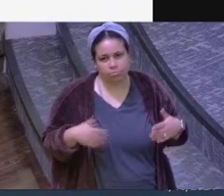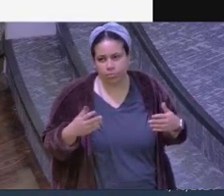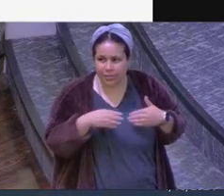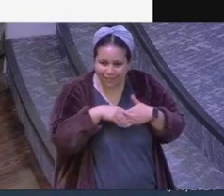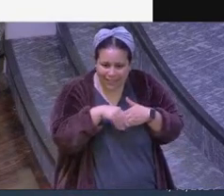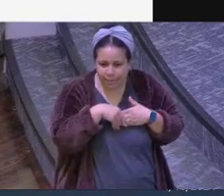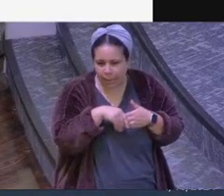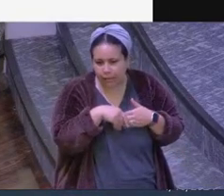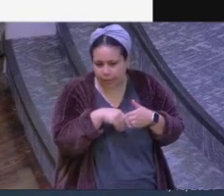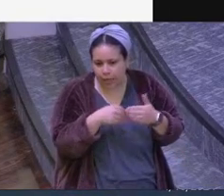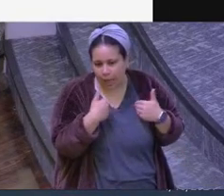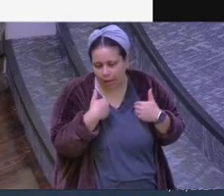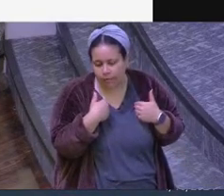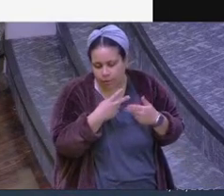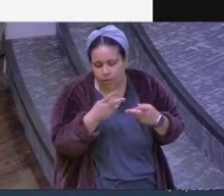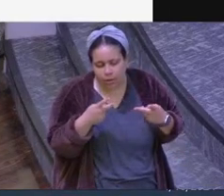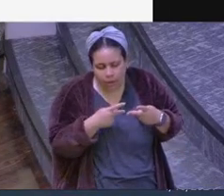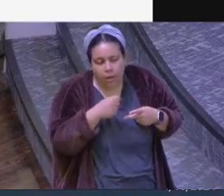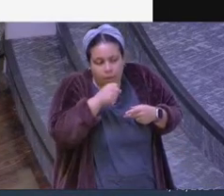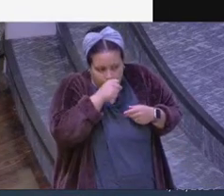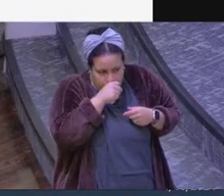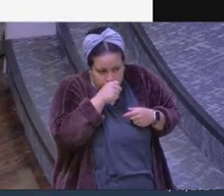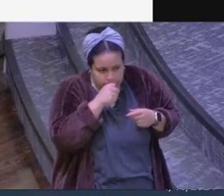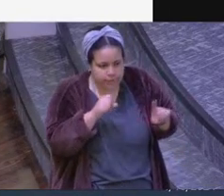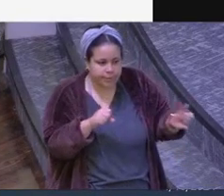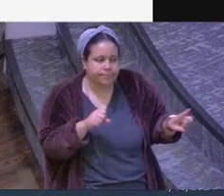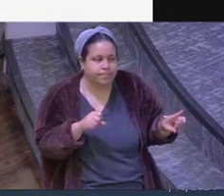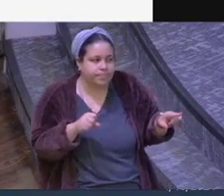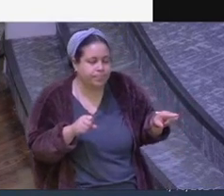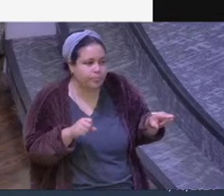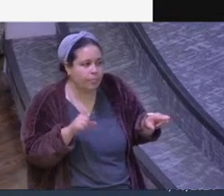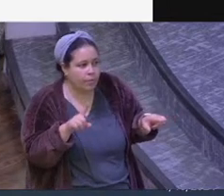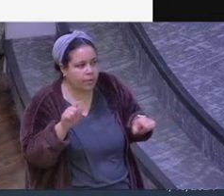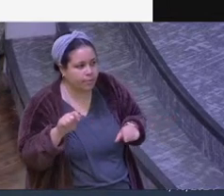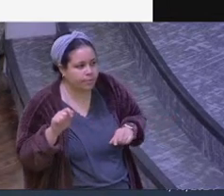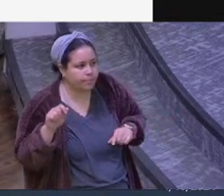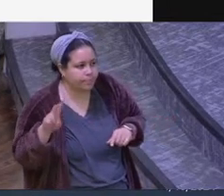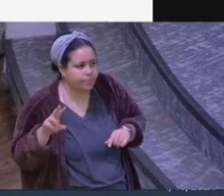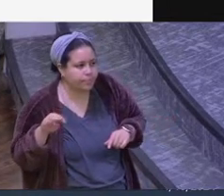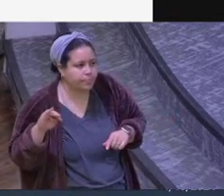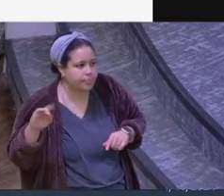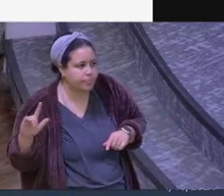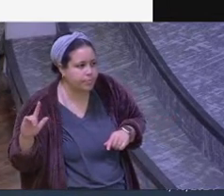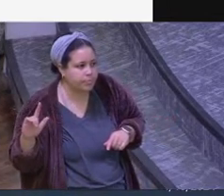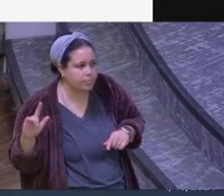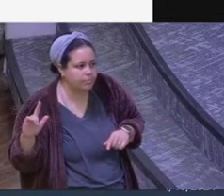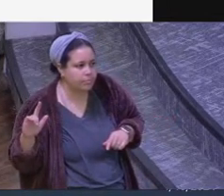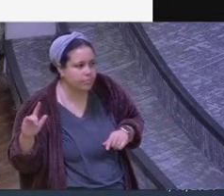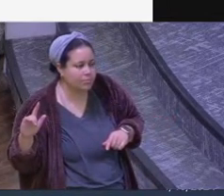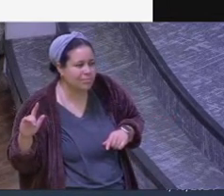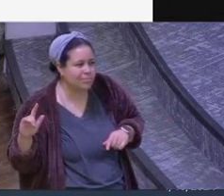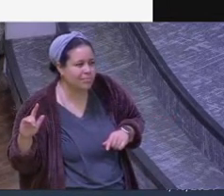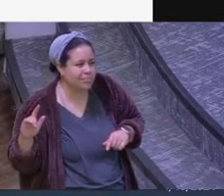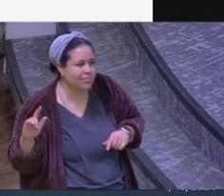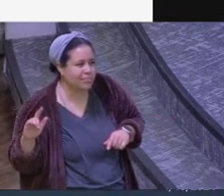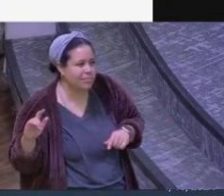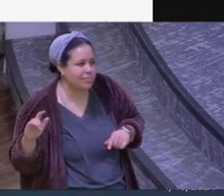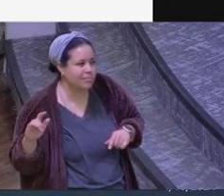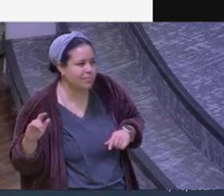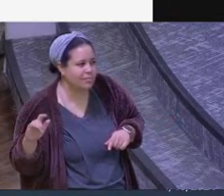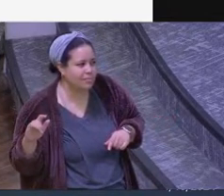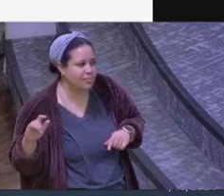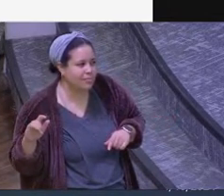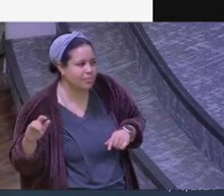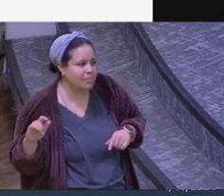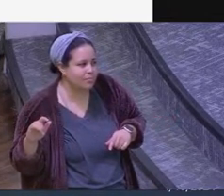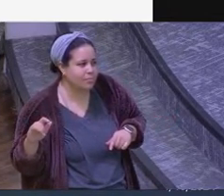flexibility. The projected cost of that is about $1.2 million. That's not included in the budget, but we'll get to that point